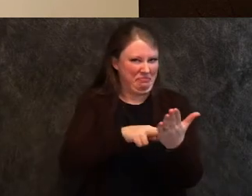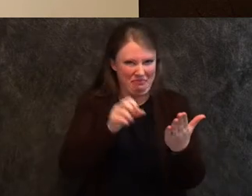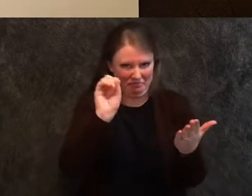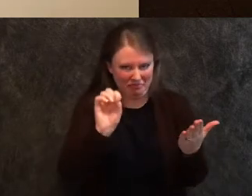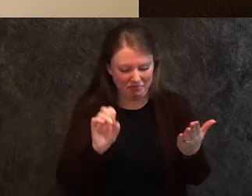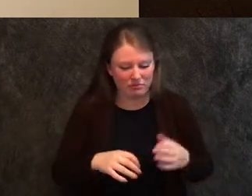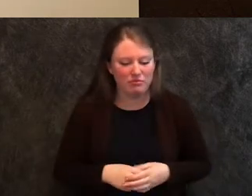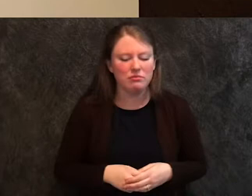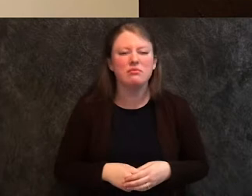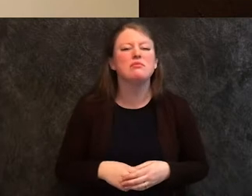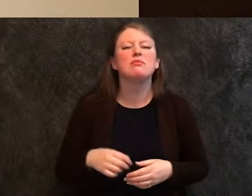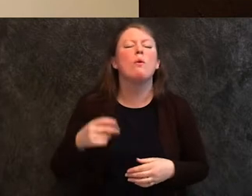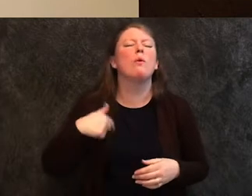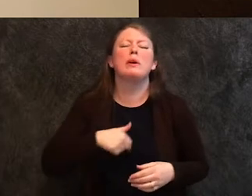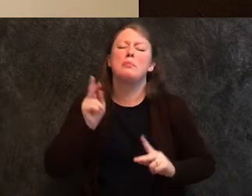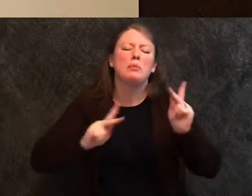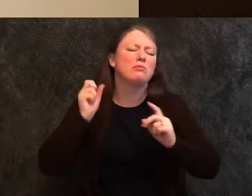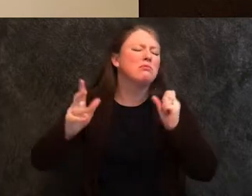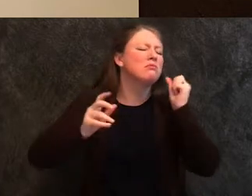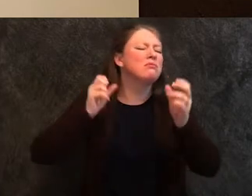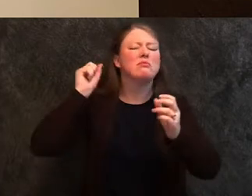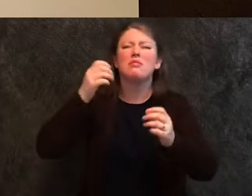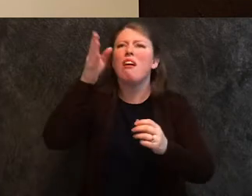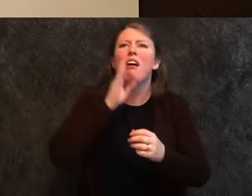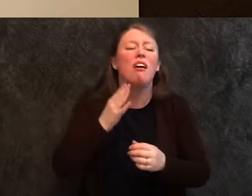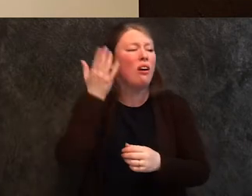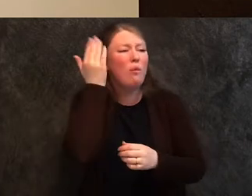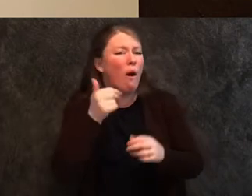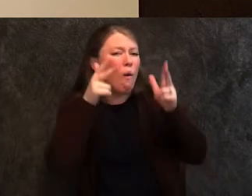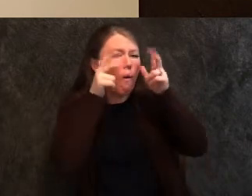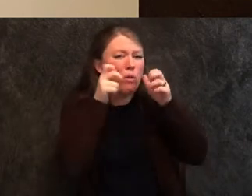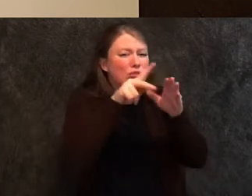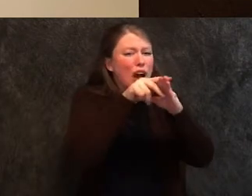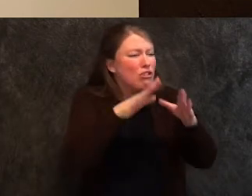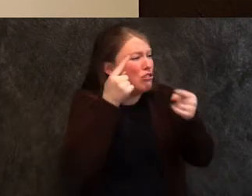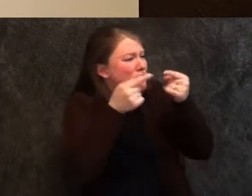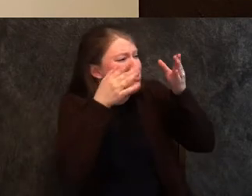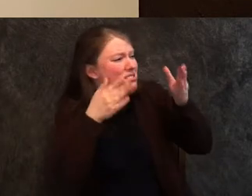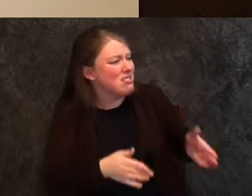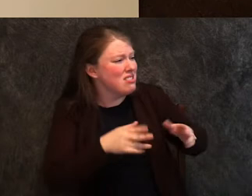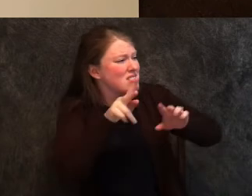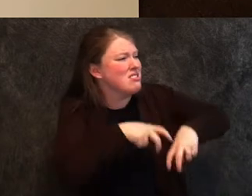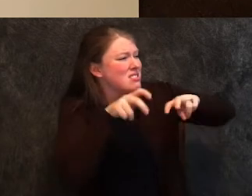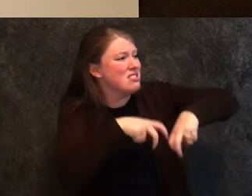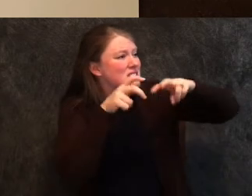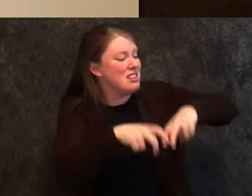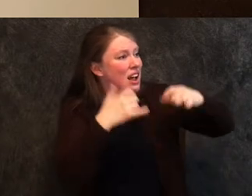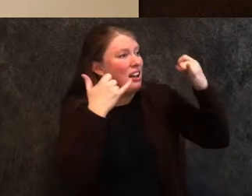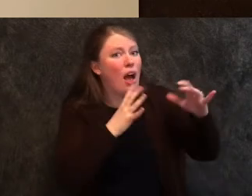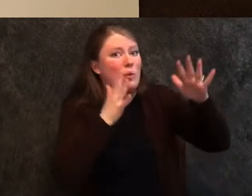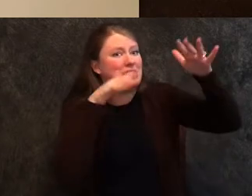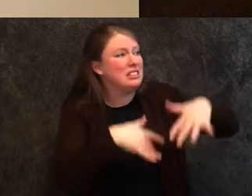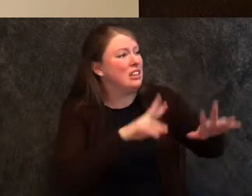triumphed gloriously. The horse and rider he has thrown into the sea. The Lord is my strength and my song, and he will